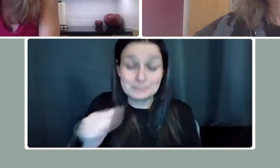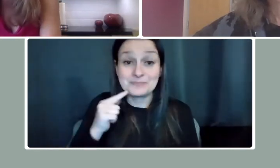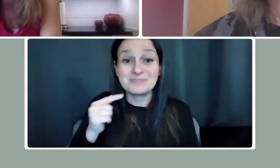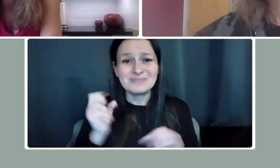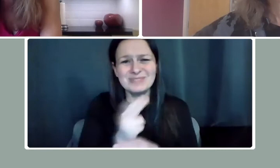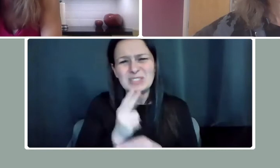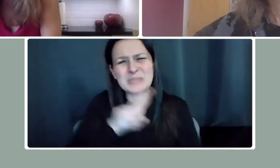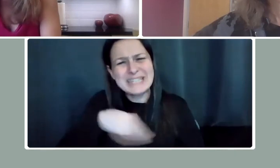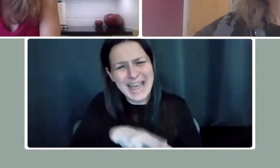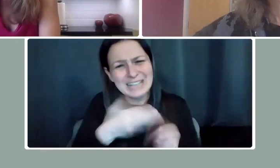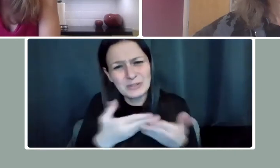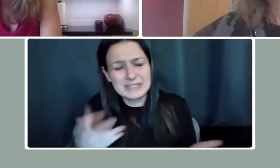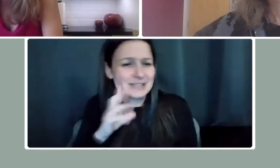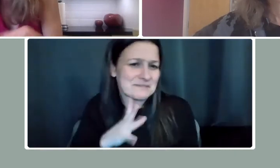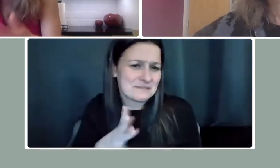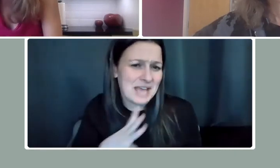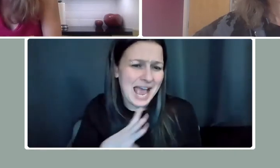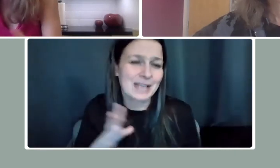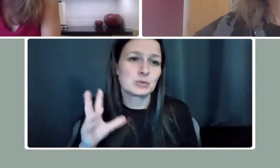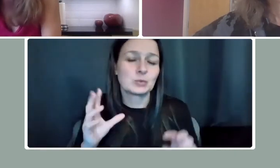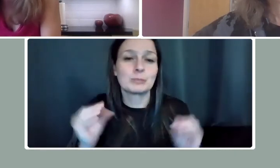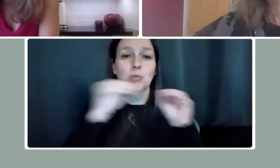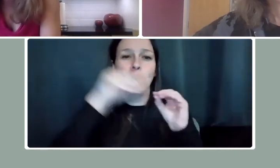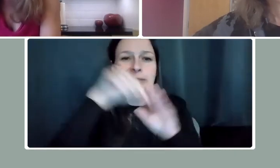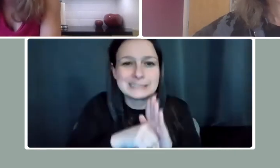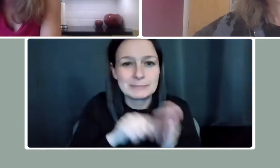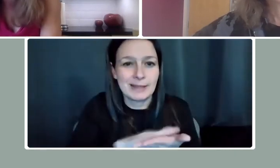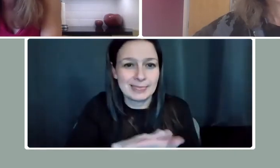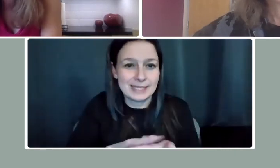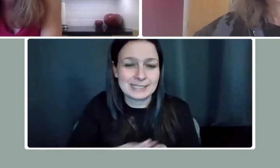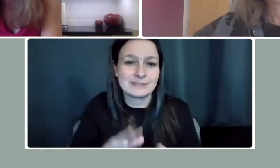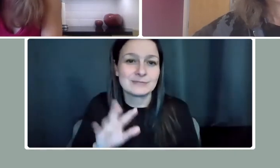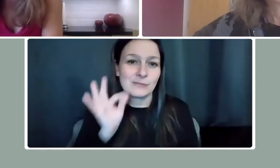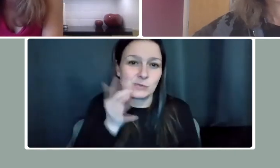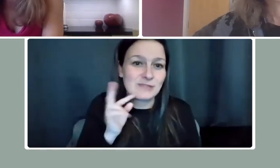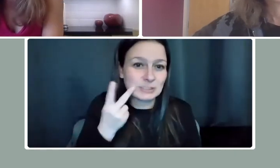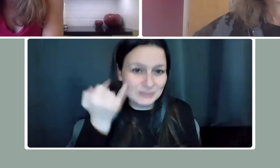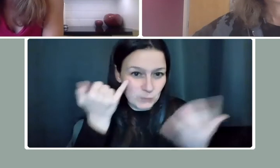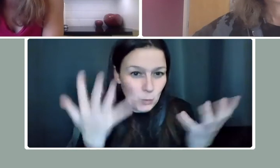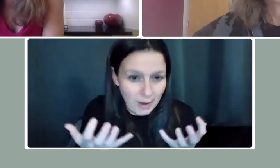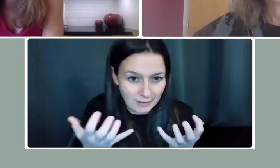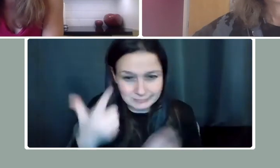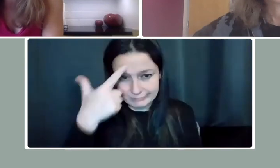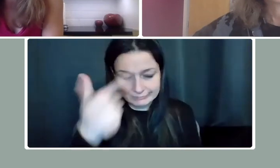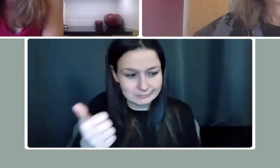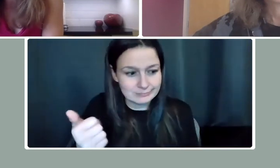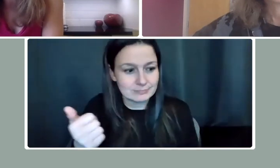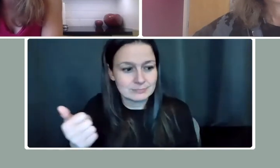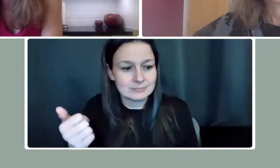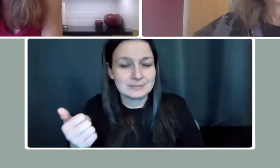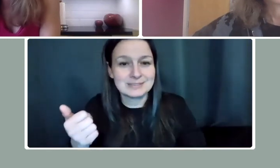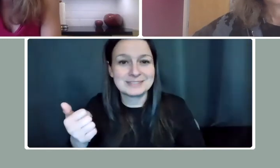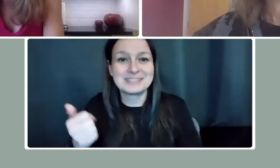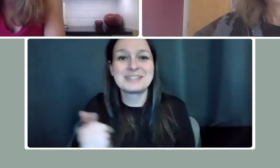of natural things to, you know, further clean your produce if you would like to. And then to keep it from